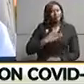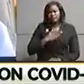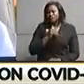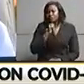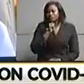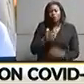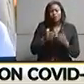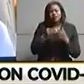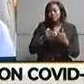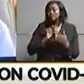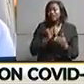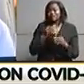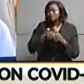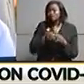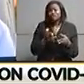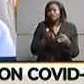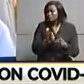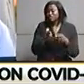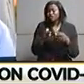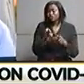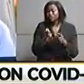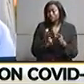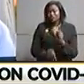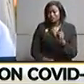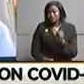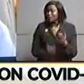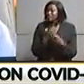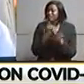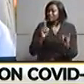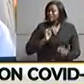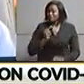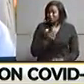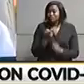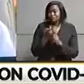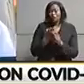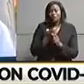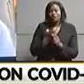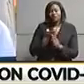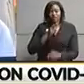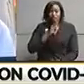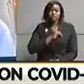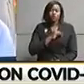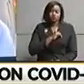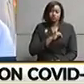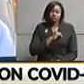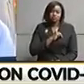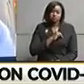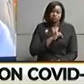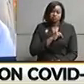in temptation, but deliver us from evil.